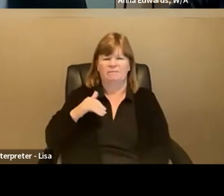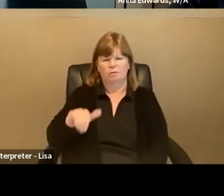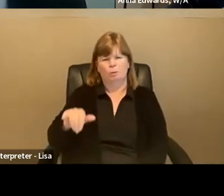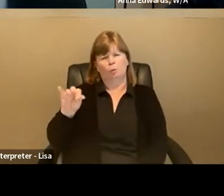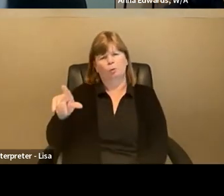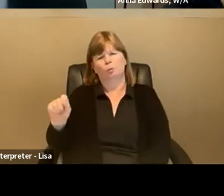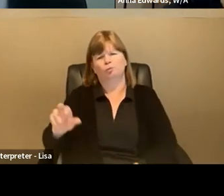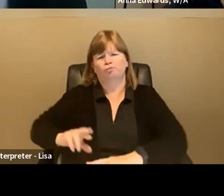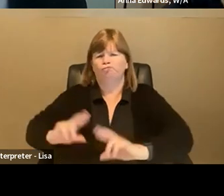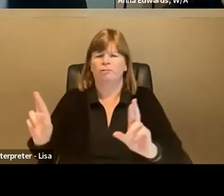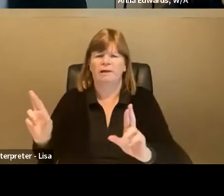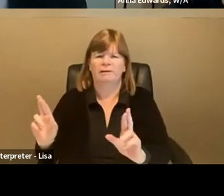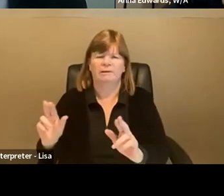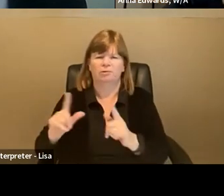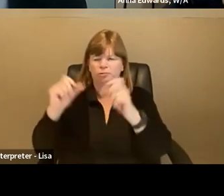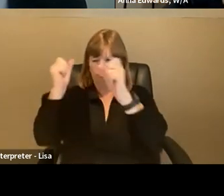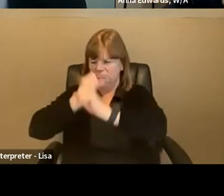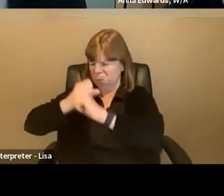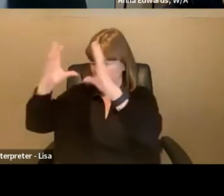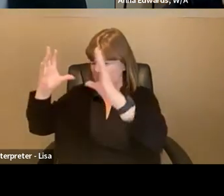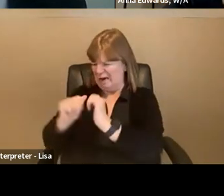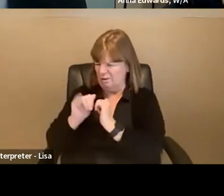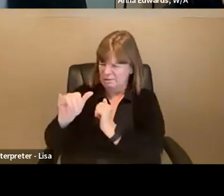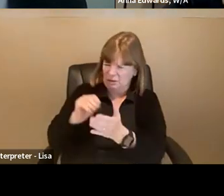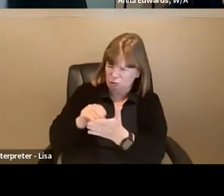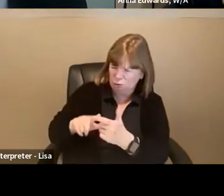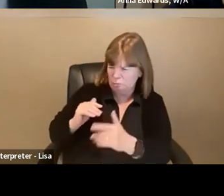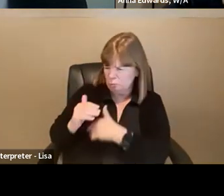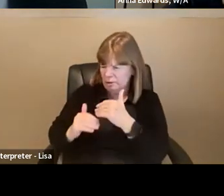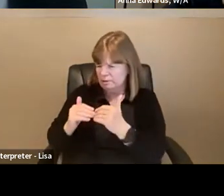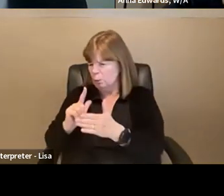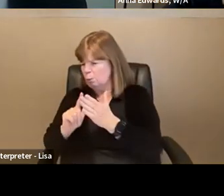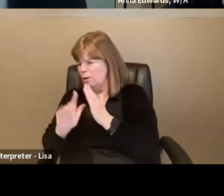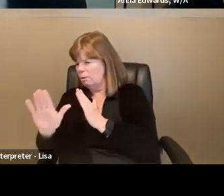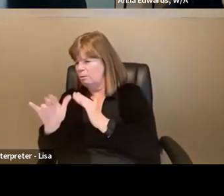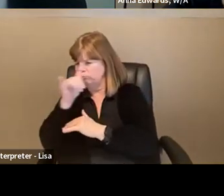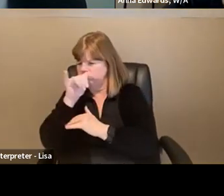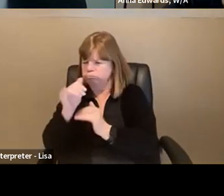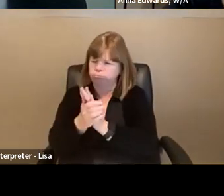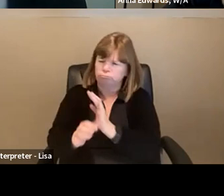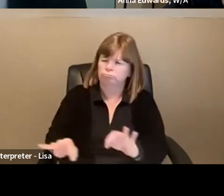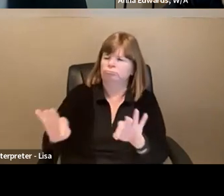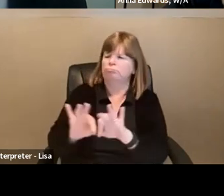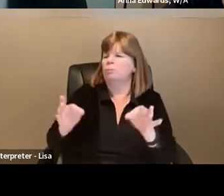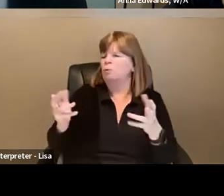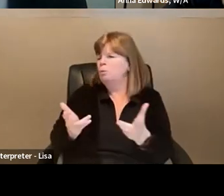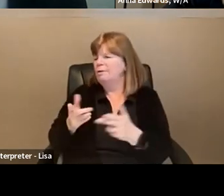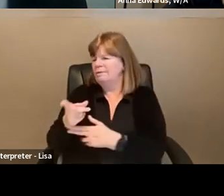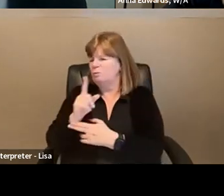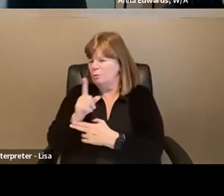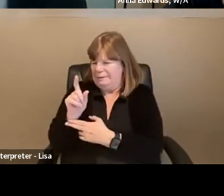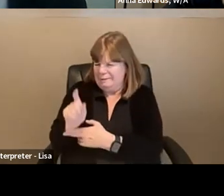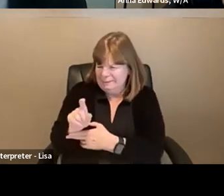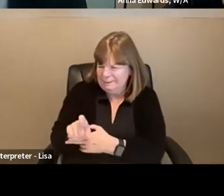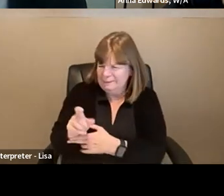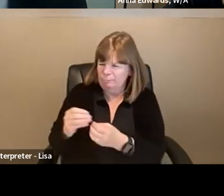able to give us a snapshot of how that student is progressing, what are those essential skills that they're really needing